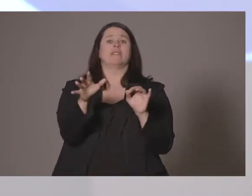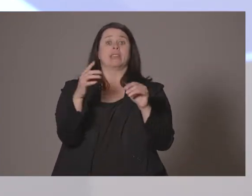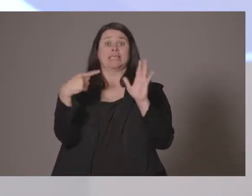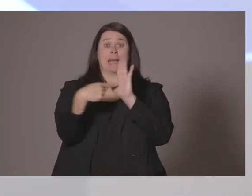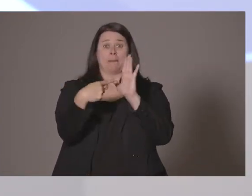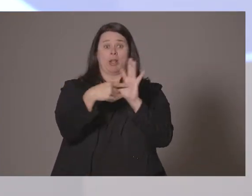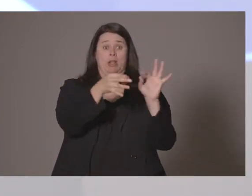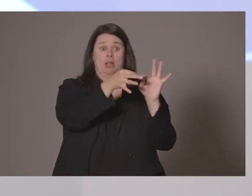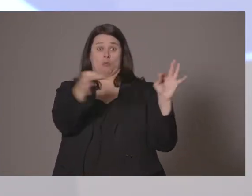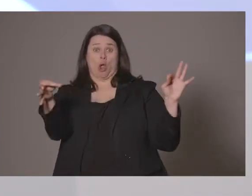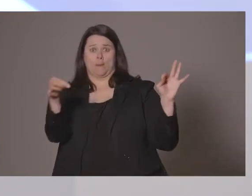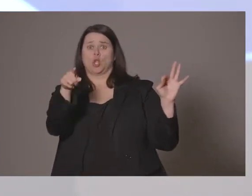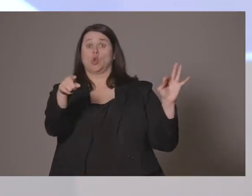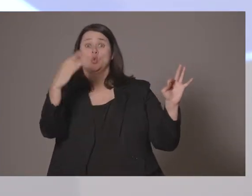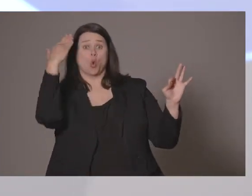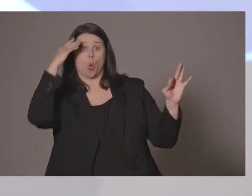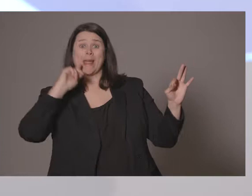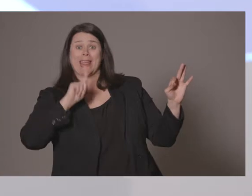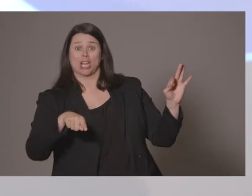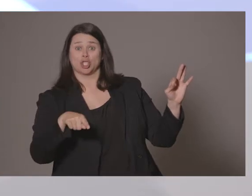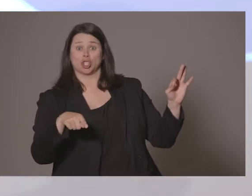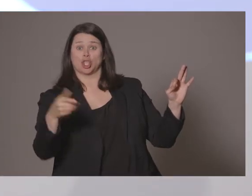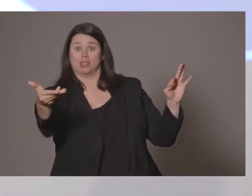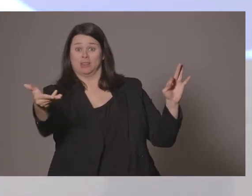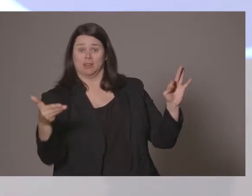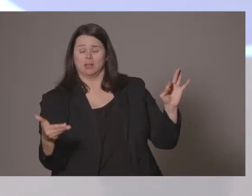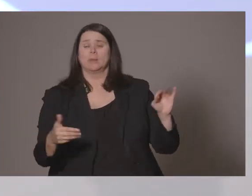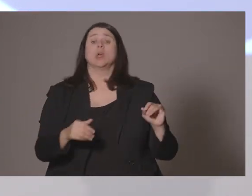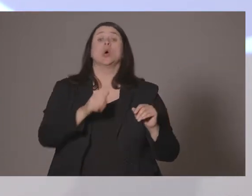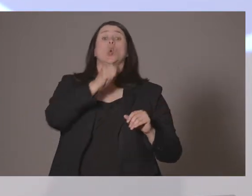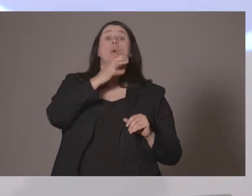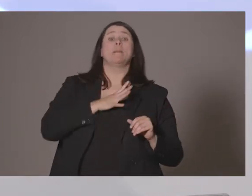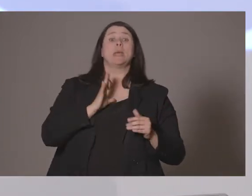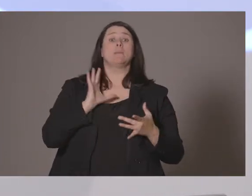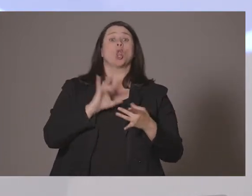space. Women belong in the...